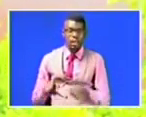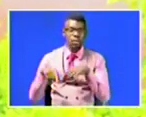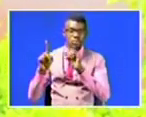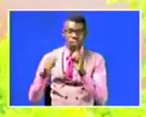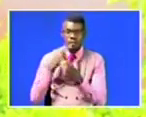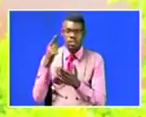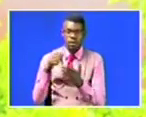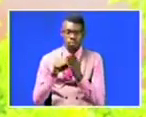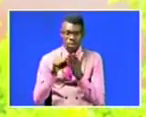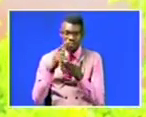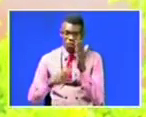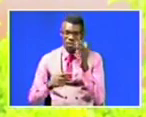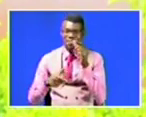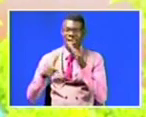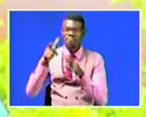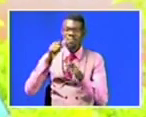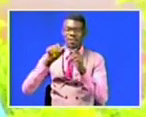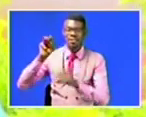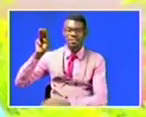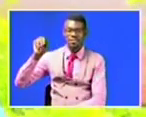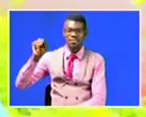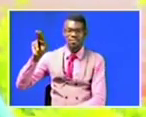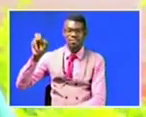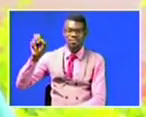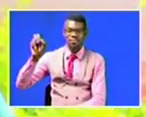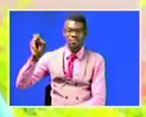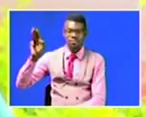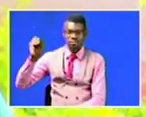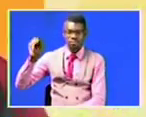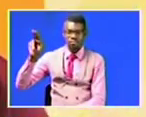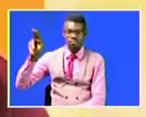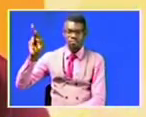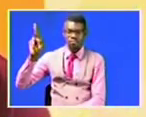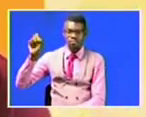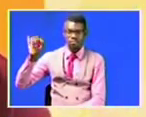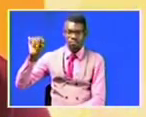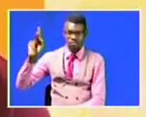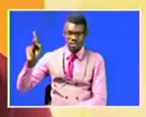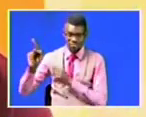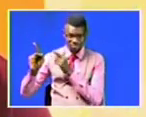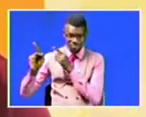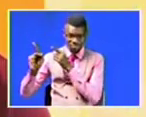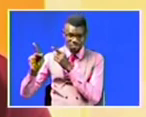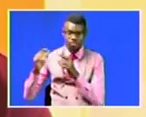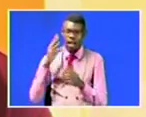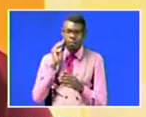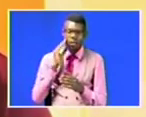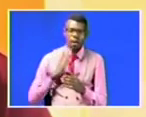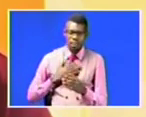associated it with Mursik because it is also prevalent in Rift Valley. From the experience I've seen,